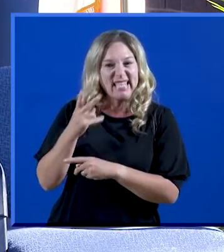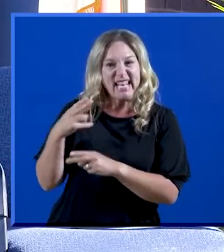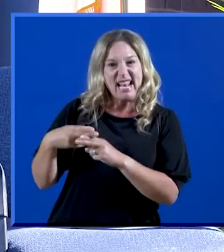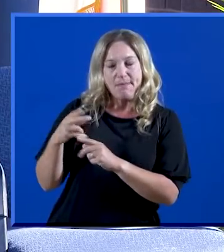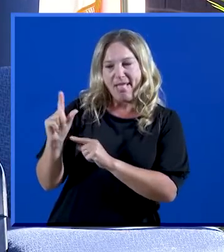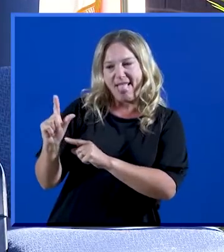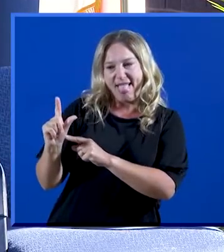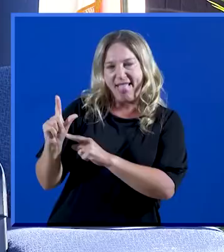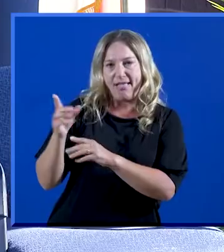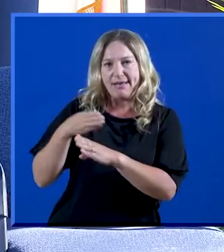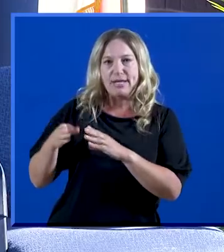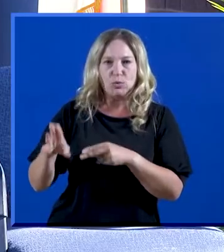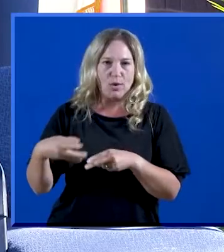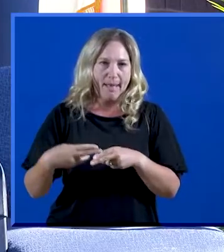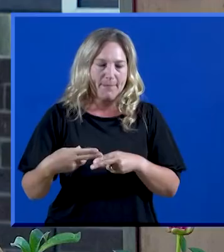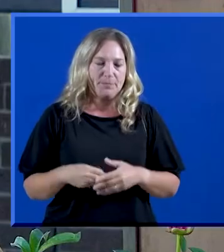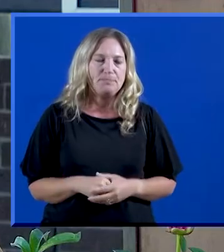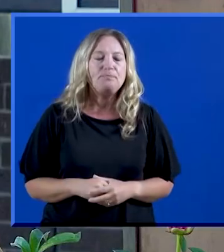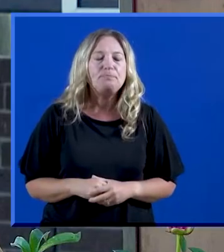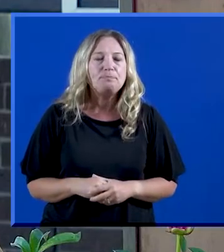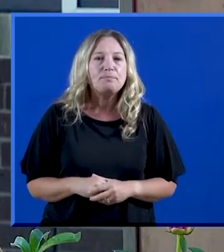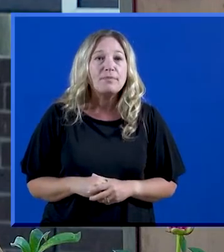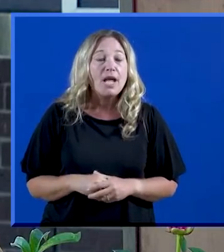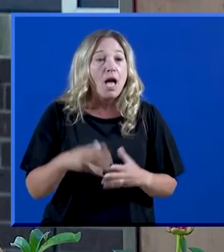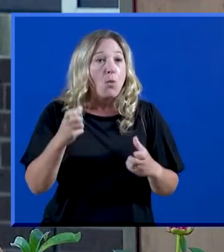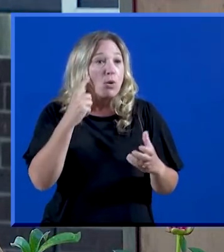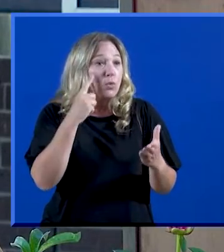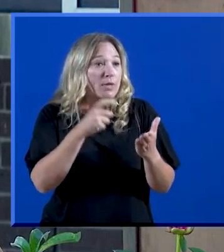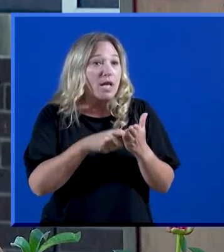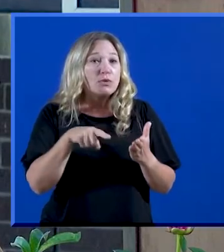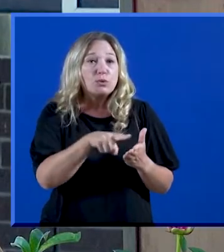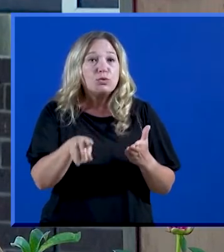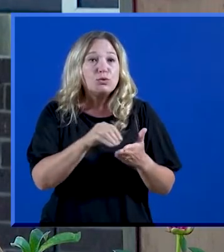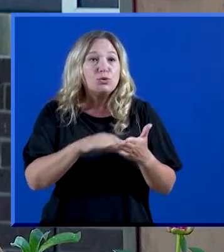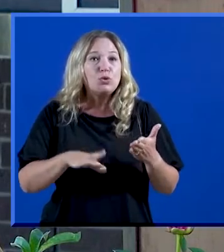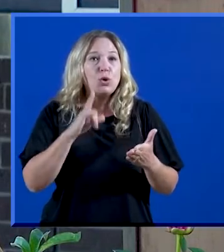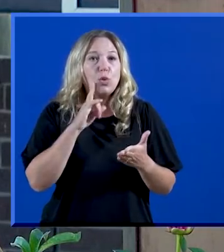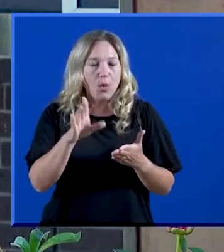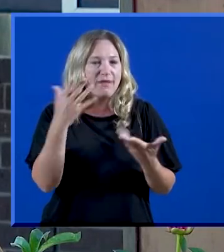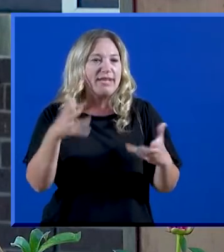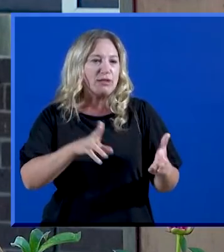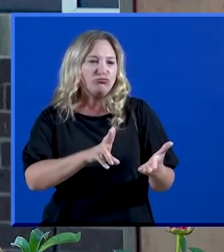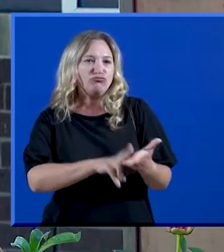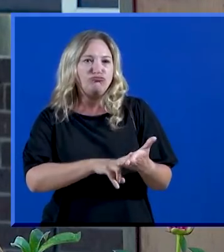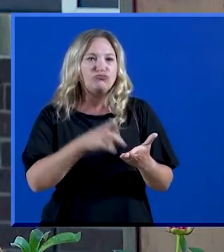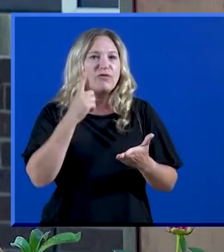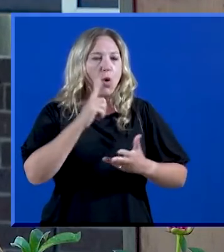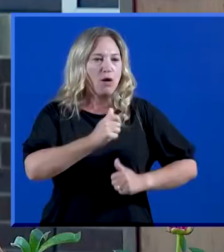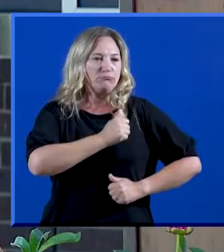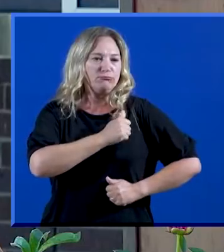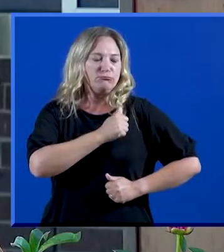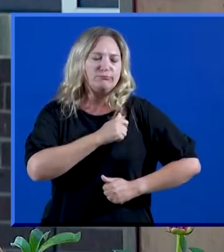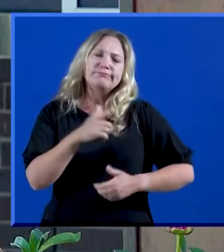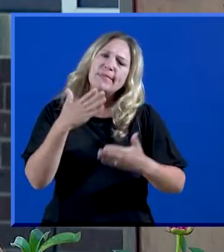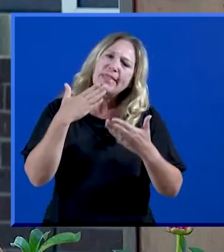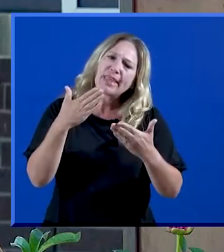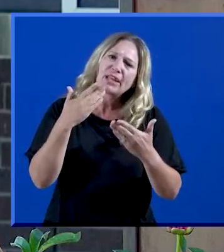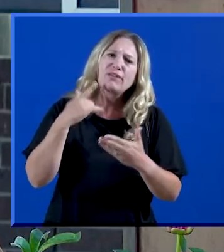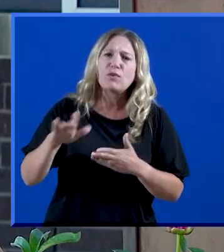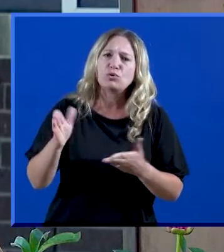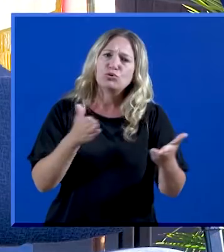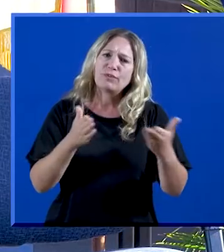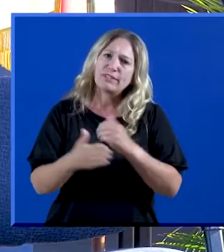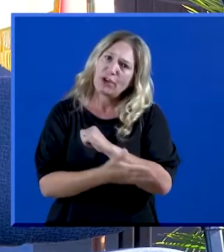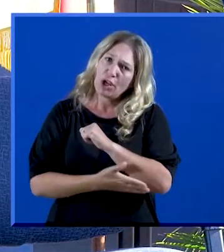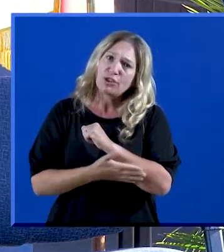to their name in your program. Next, we would like to acknowledge those students who have enlisted in the armed services for their country. Thank you for your service to